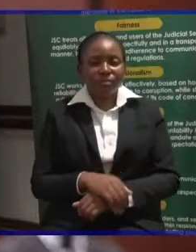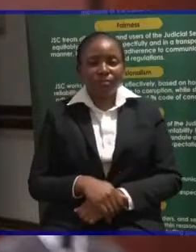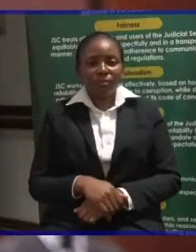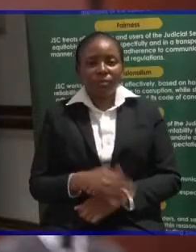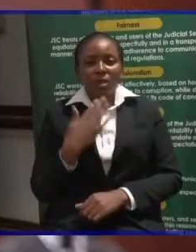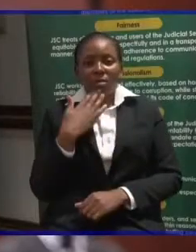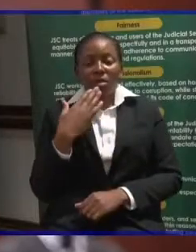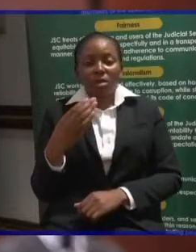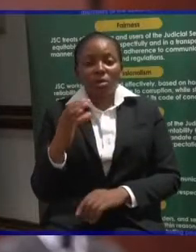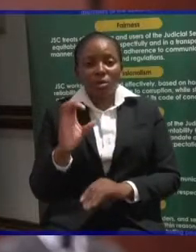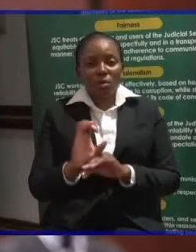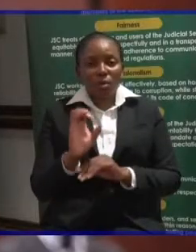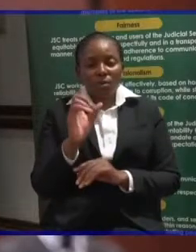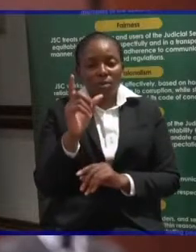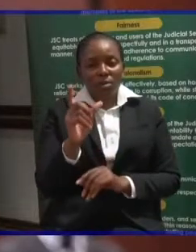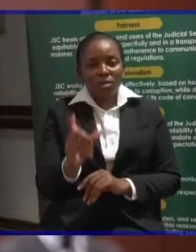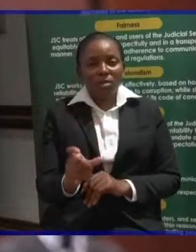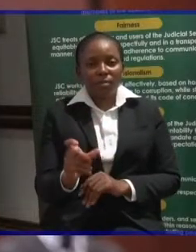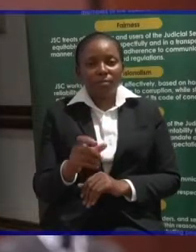Thank you, Commissioner.